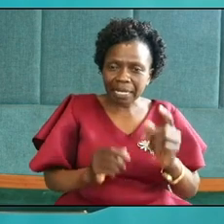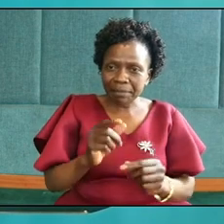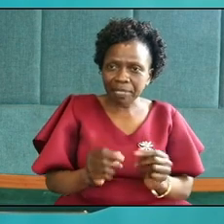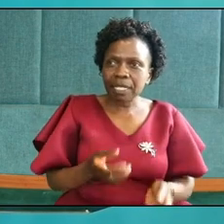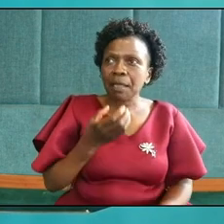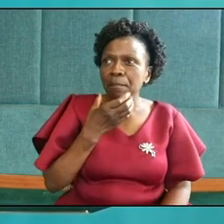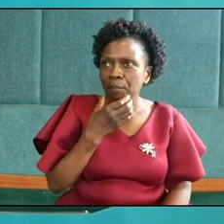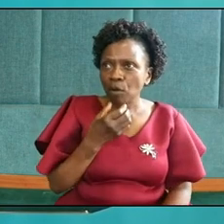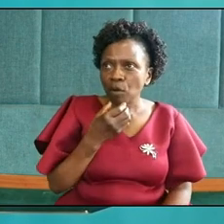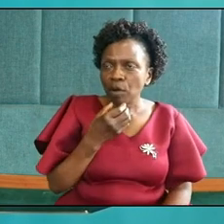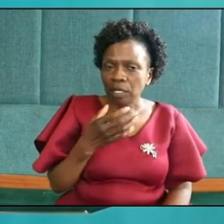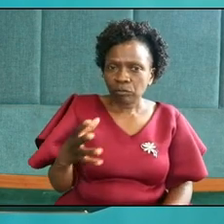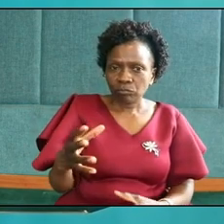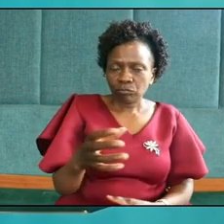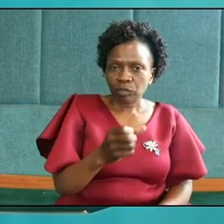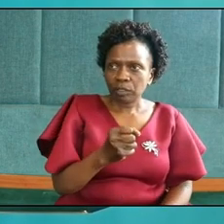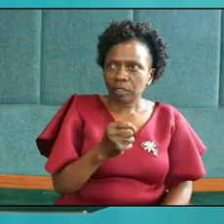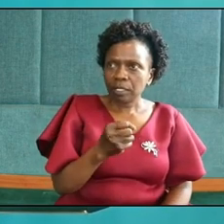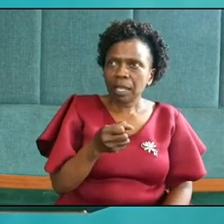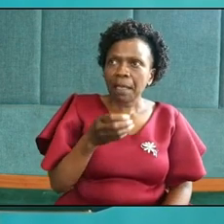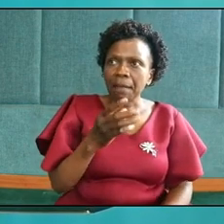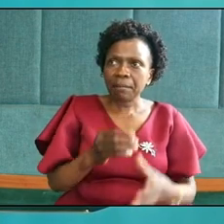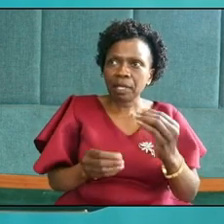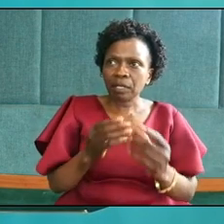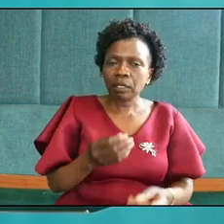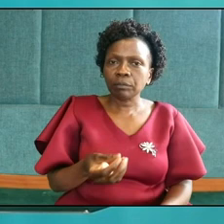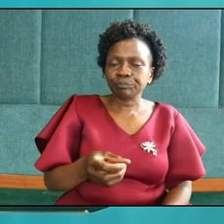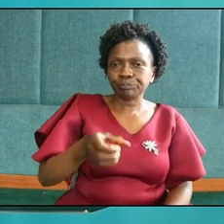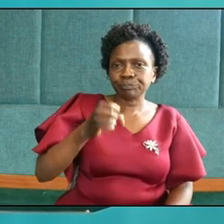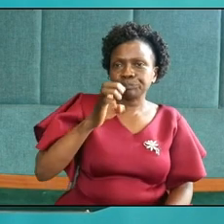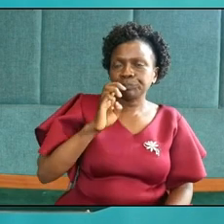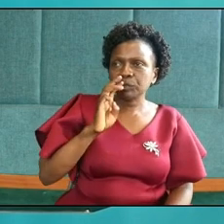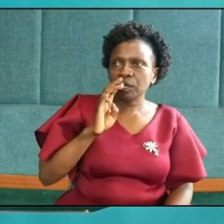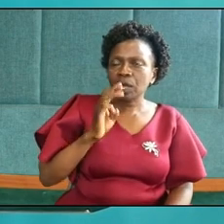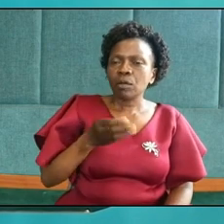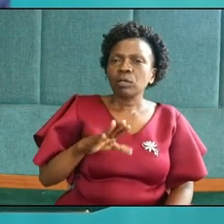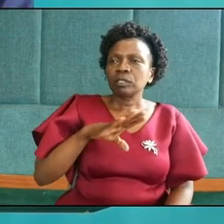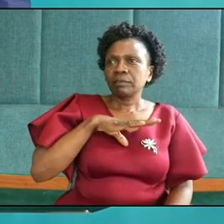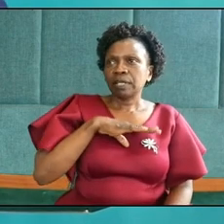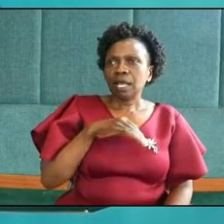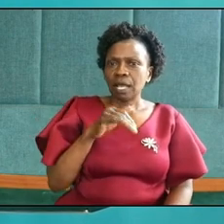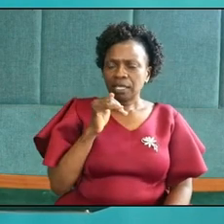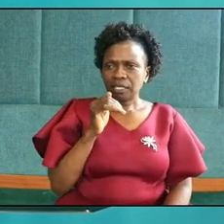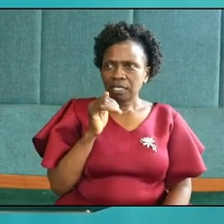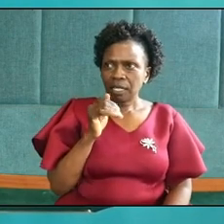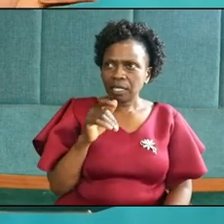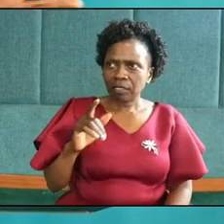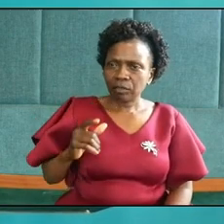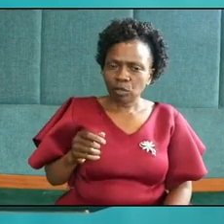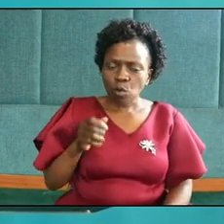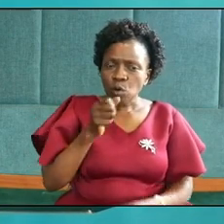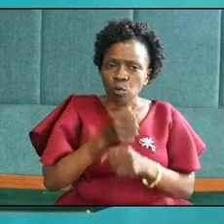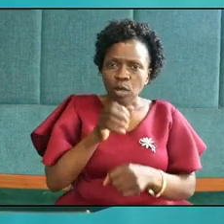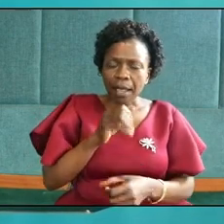The boy drank the milk, was satisfied, and asked a question, how much do I pay